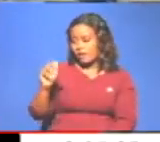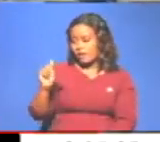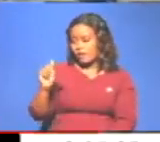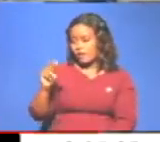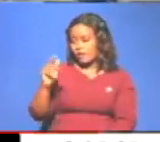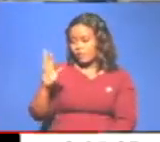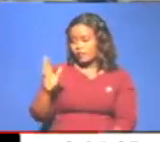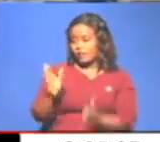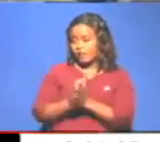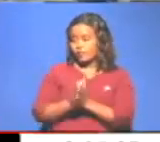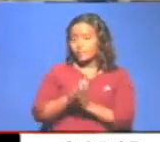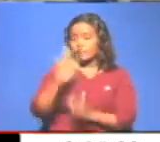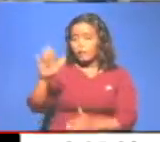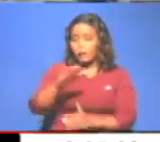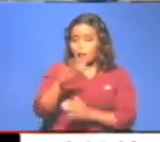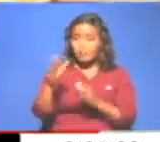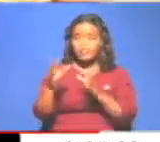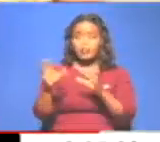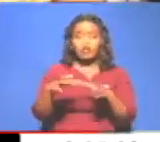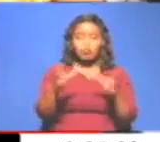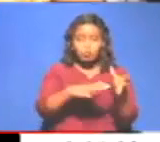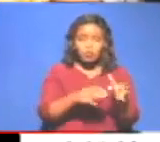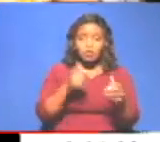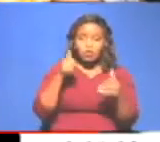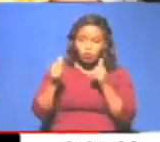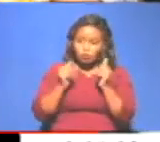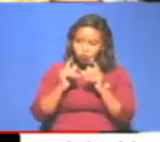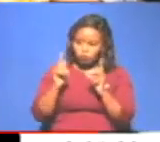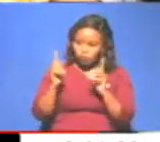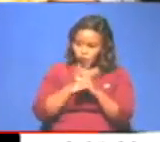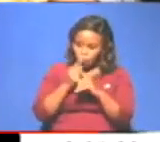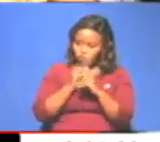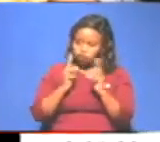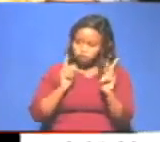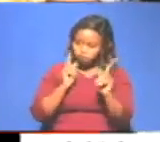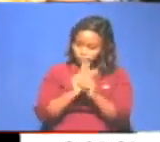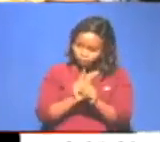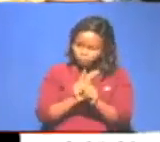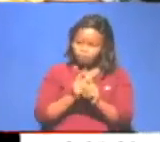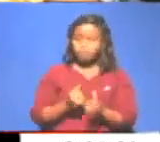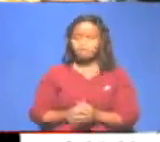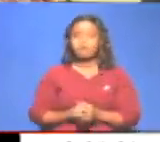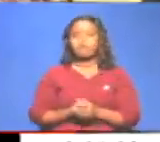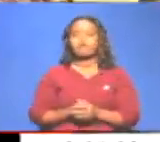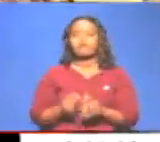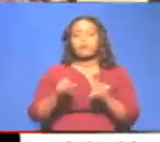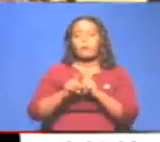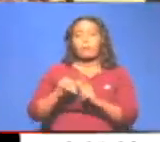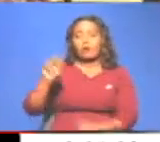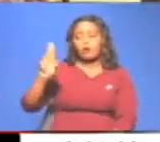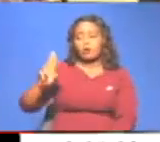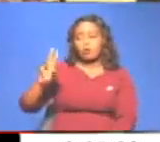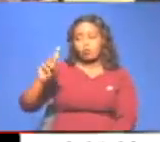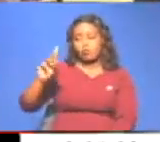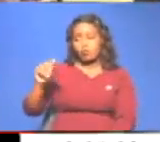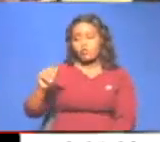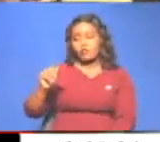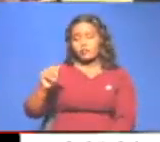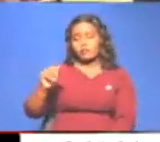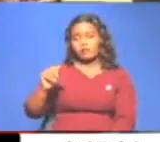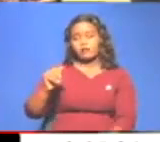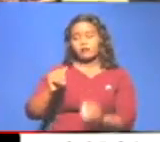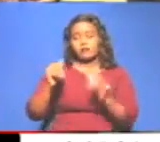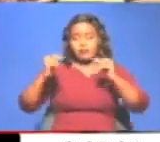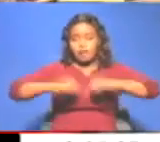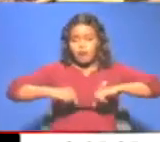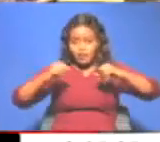groups, that we'll be meeting with them soon. At a parliamentary group meeting, the UDA allied MPs agreed on joint political